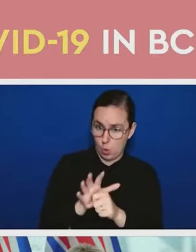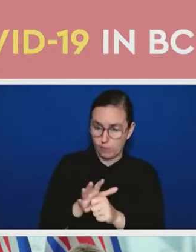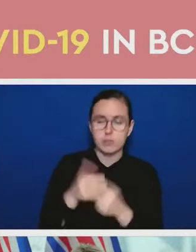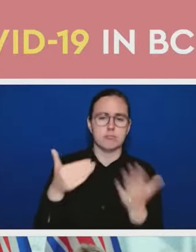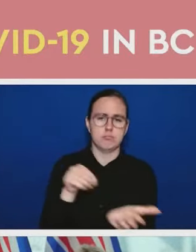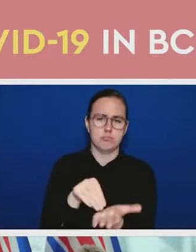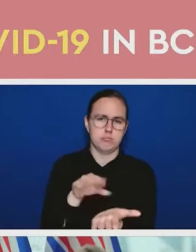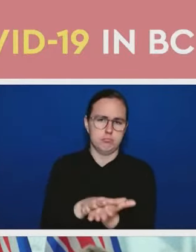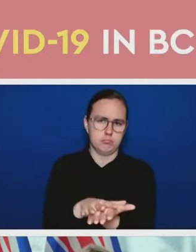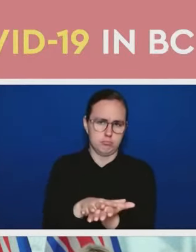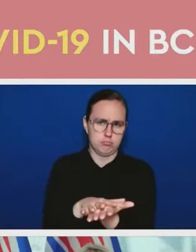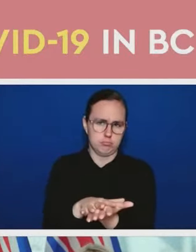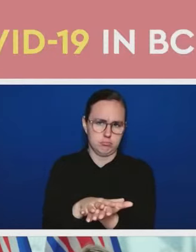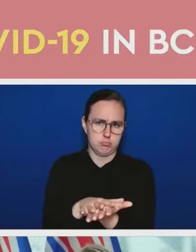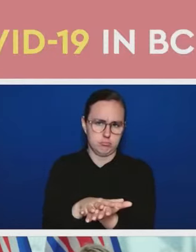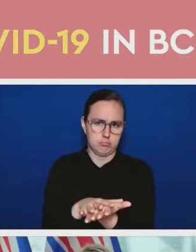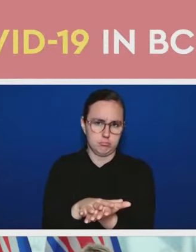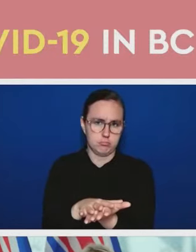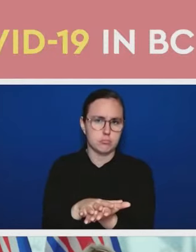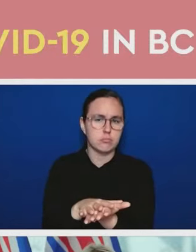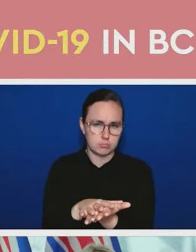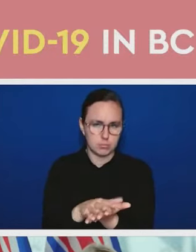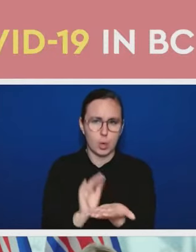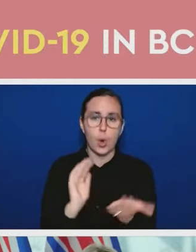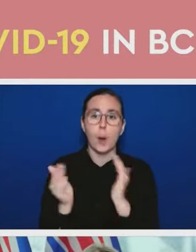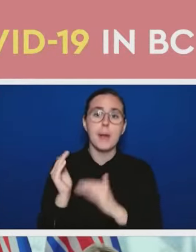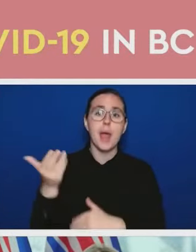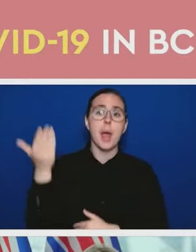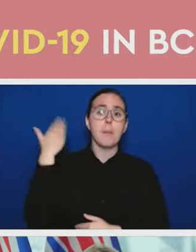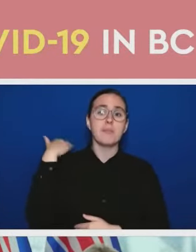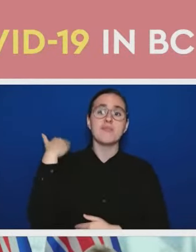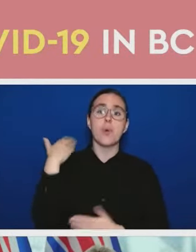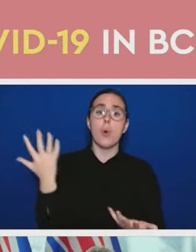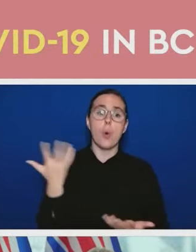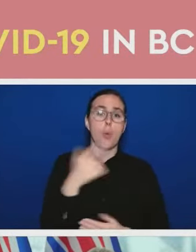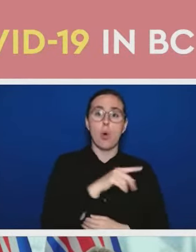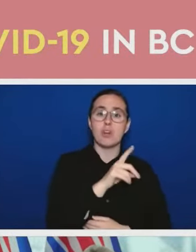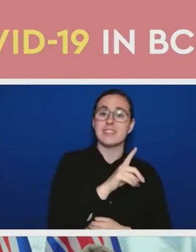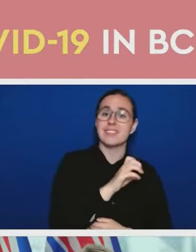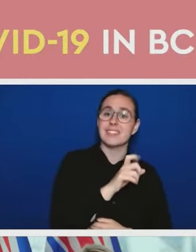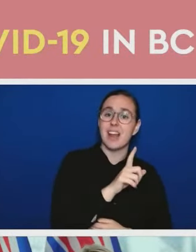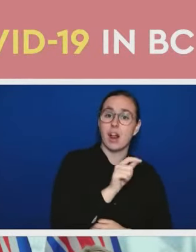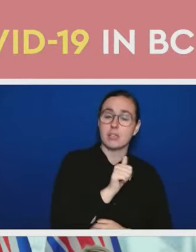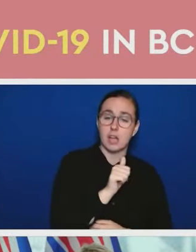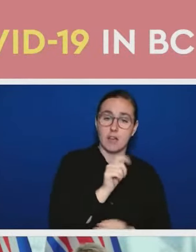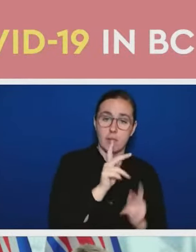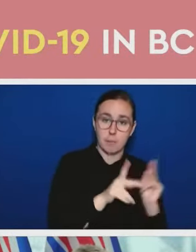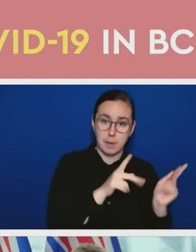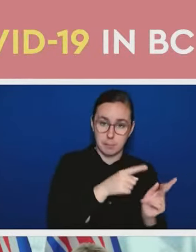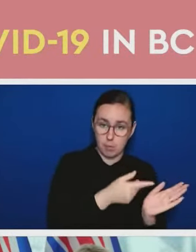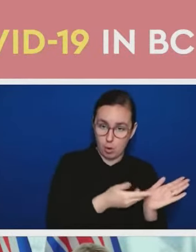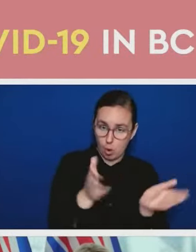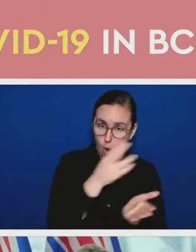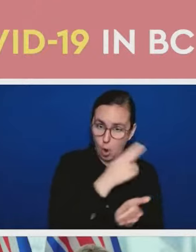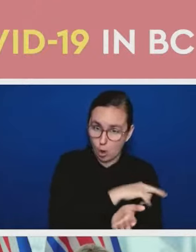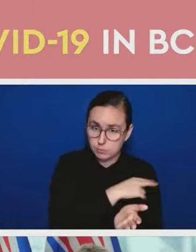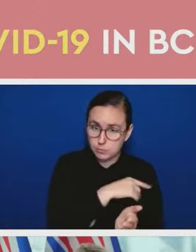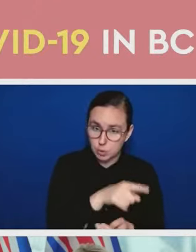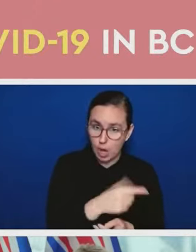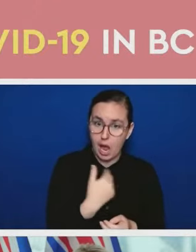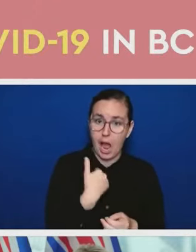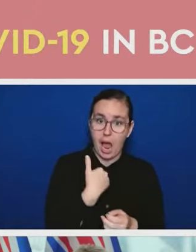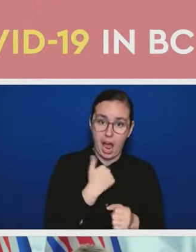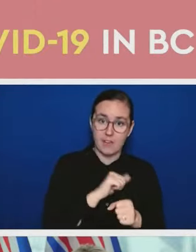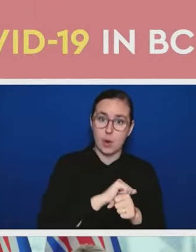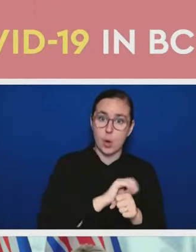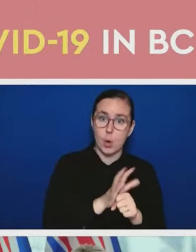where everybody who was in hospital, the vast majority of them were there because of COVID. We now know that about 40 to 50%